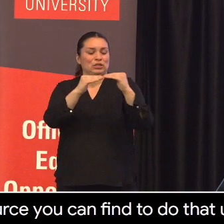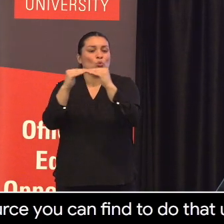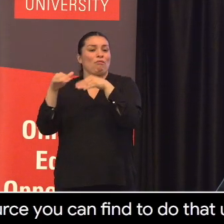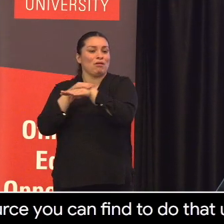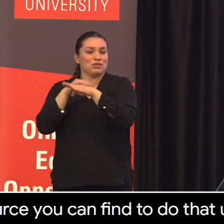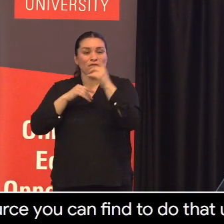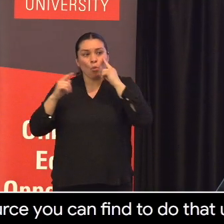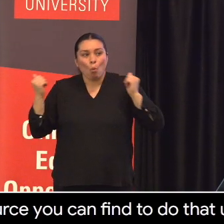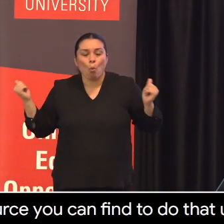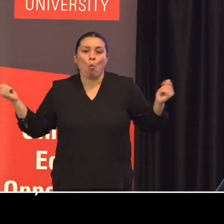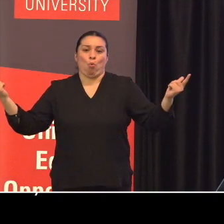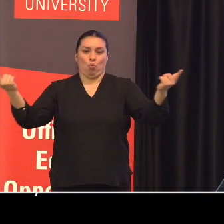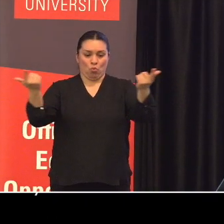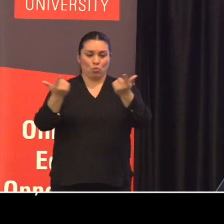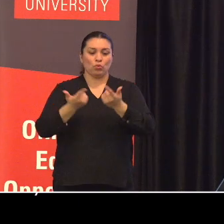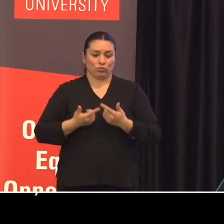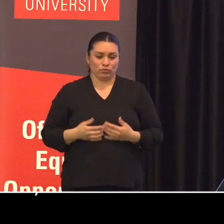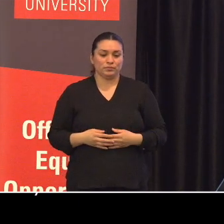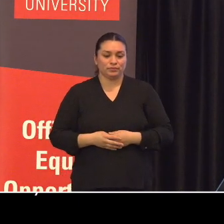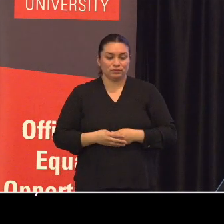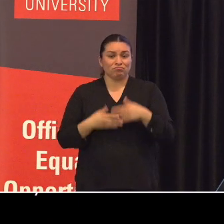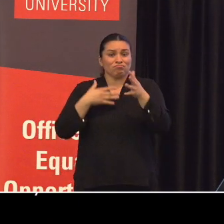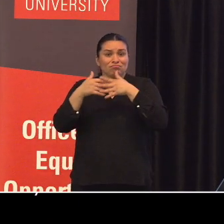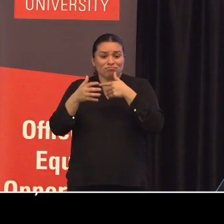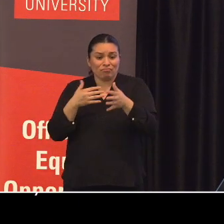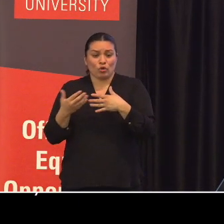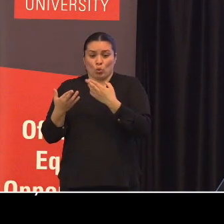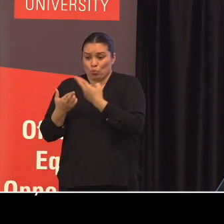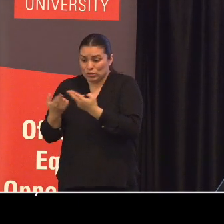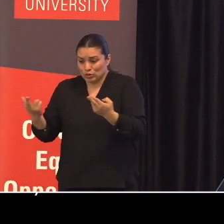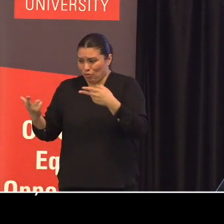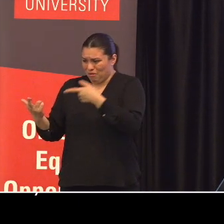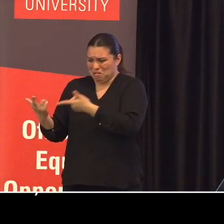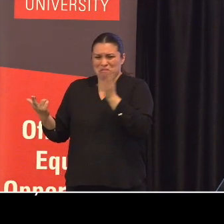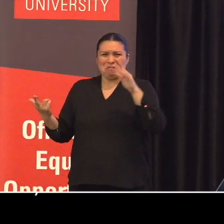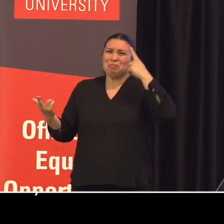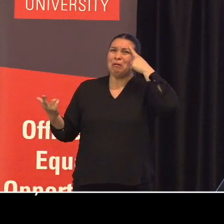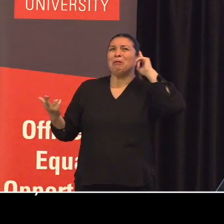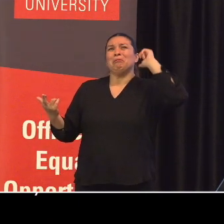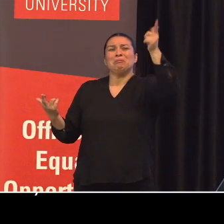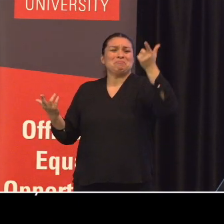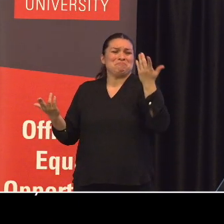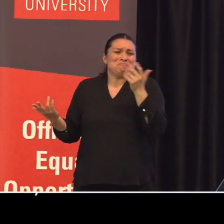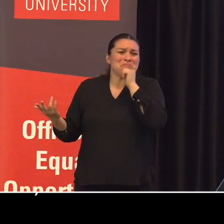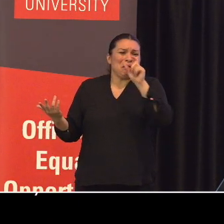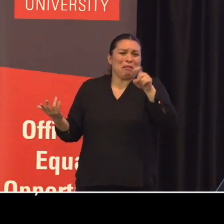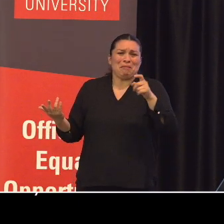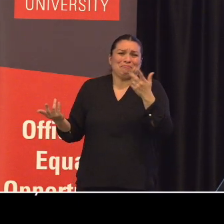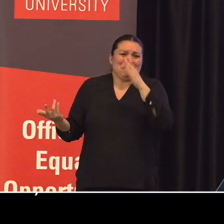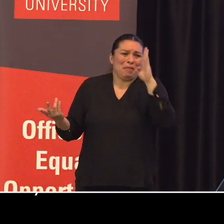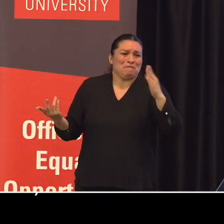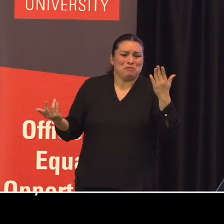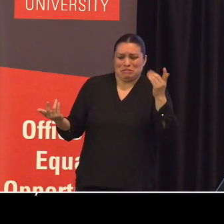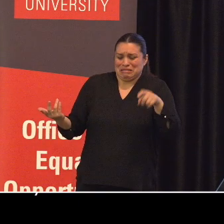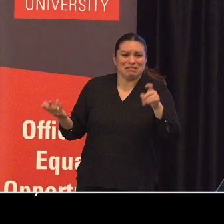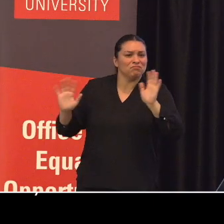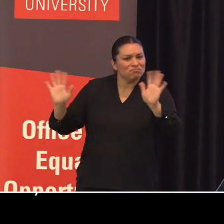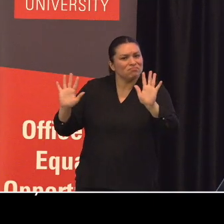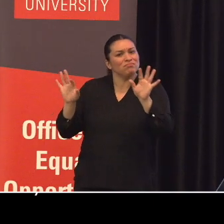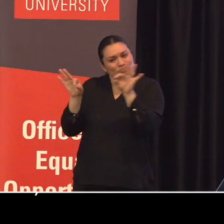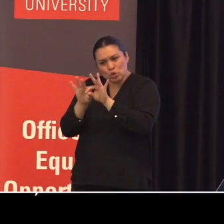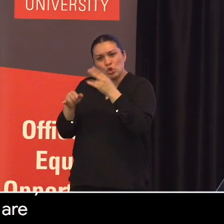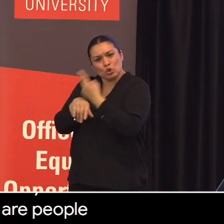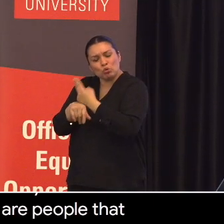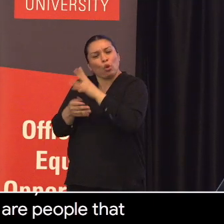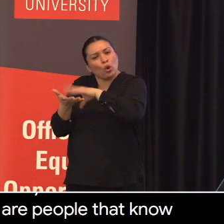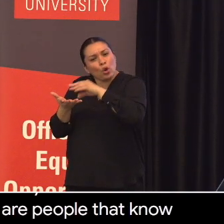it. If you have questions, talk to your internal folks. You have an amazing IT, you have an amazing access team. There are